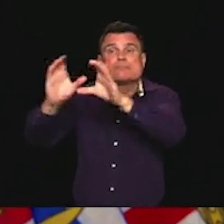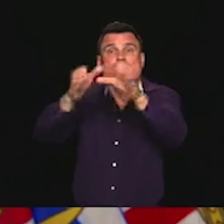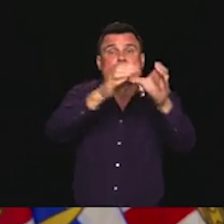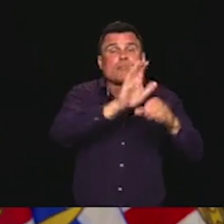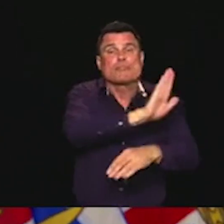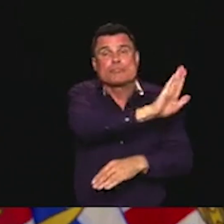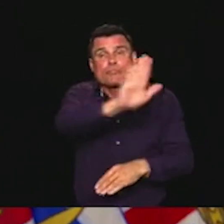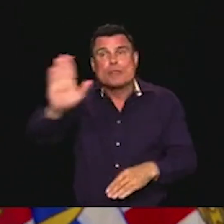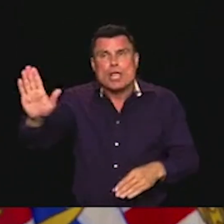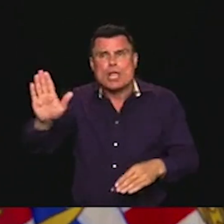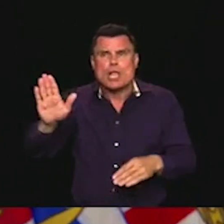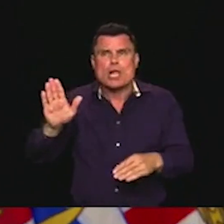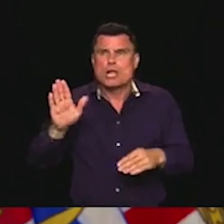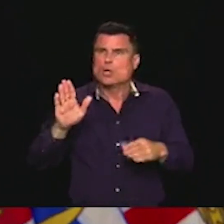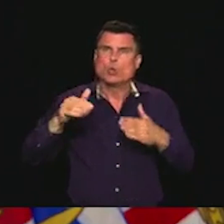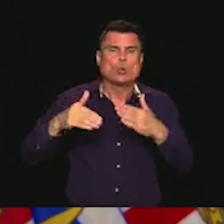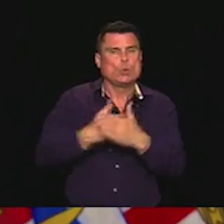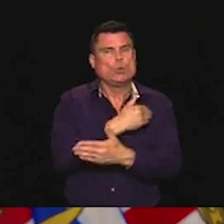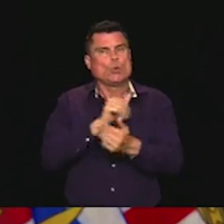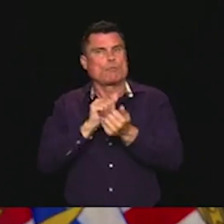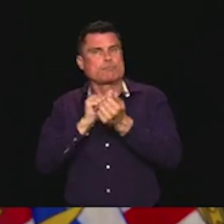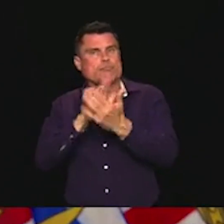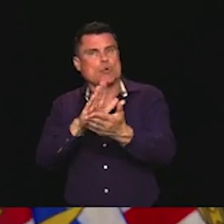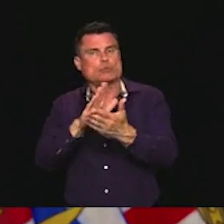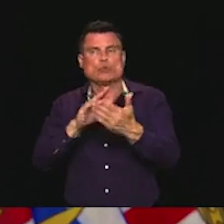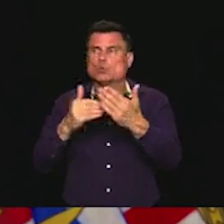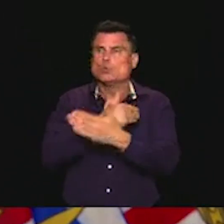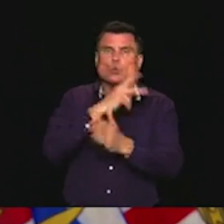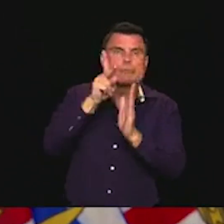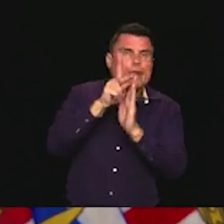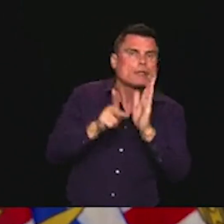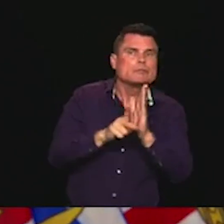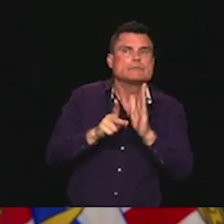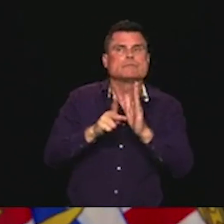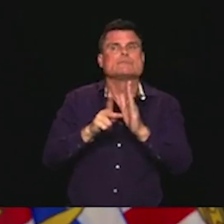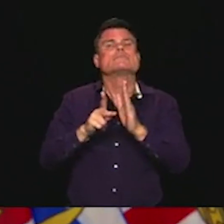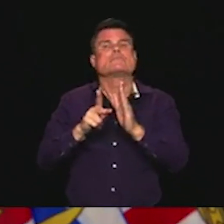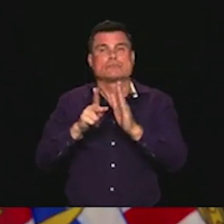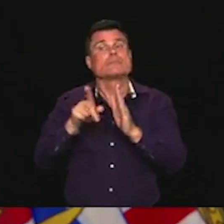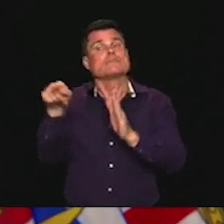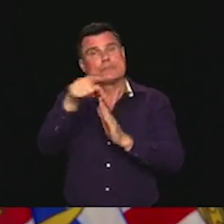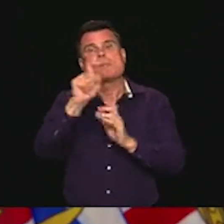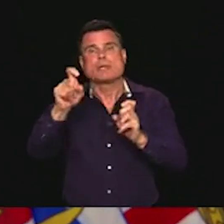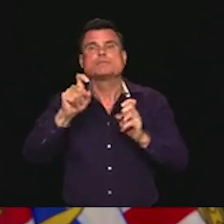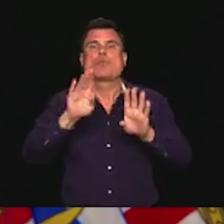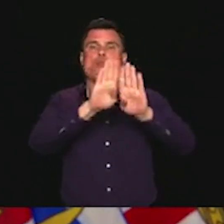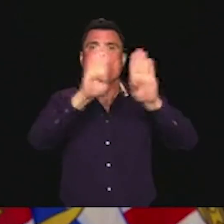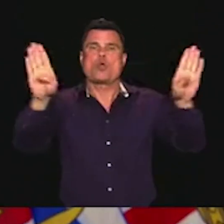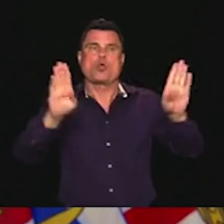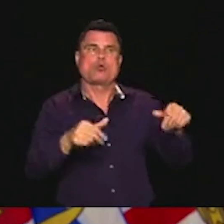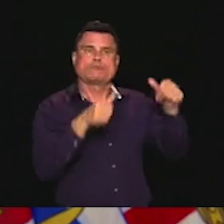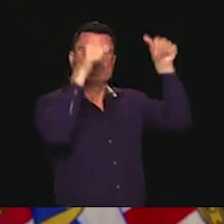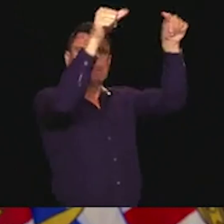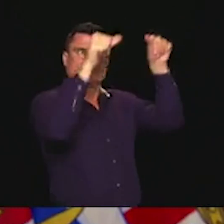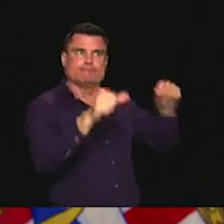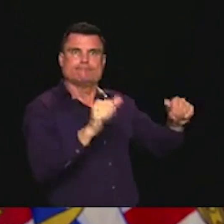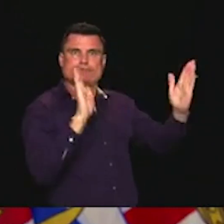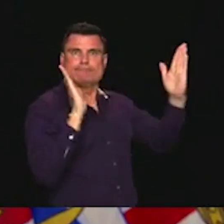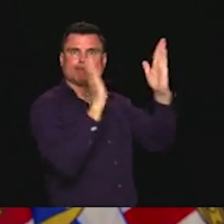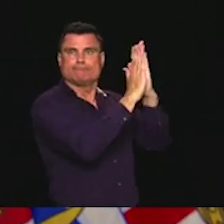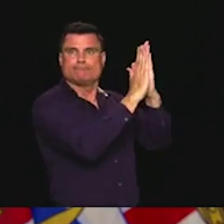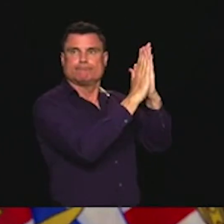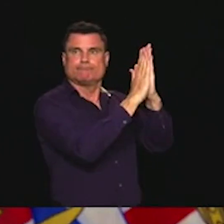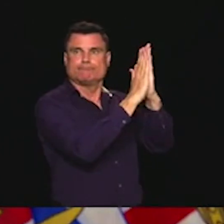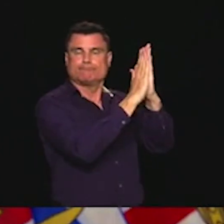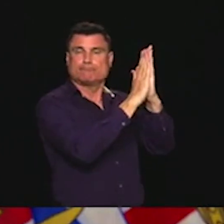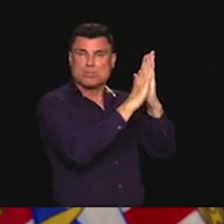the accountability to the public, to be able to see what people are doing, to your employees, that they know the measures that you're taking,